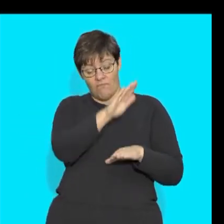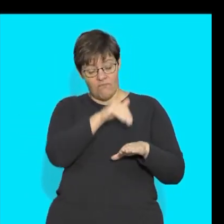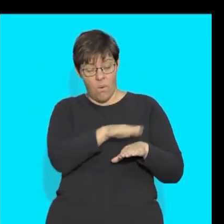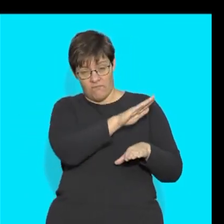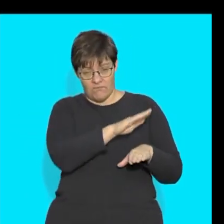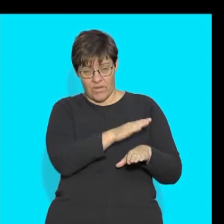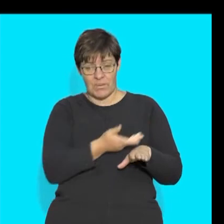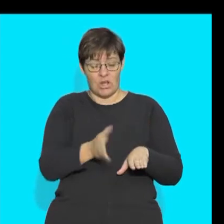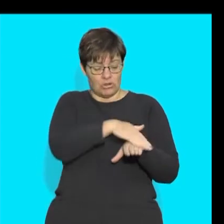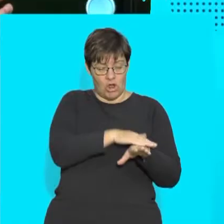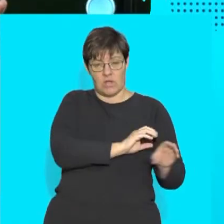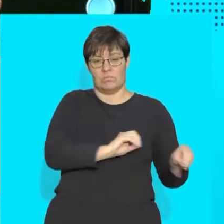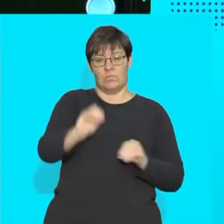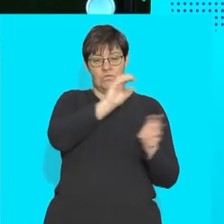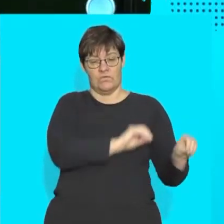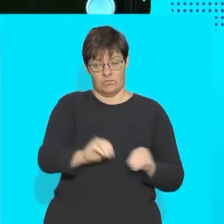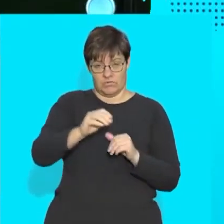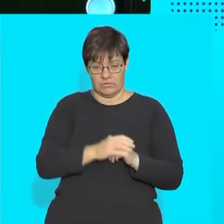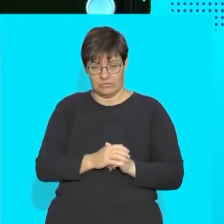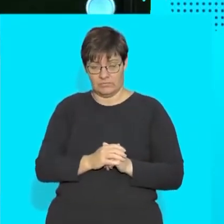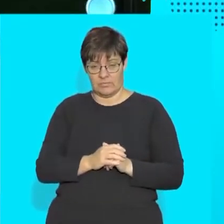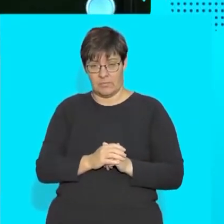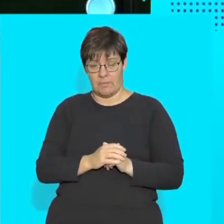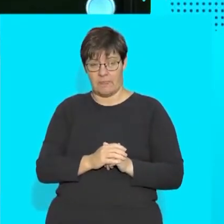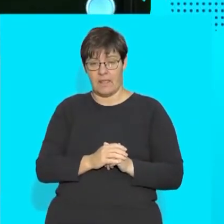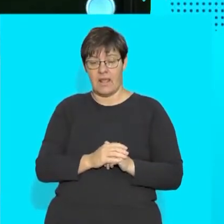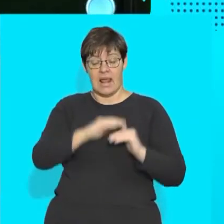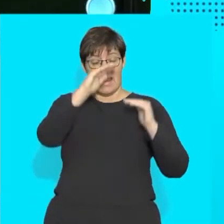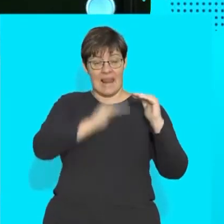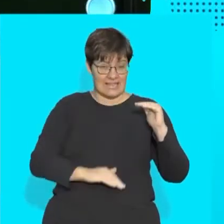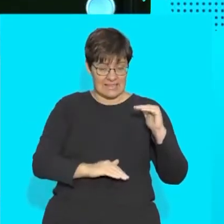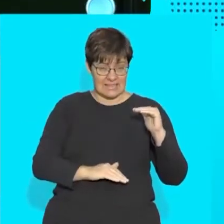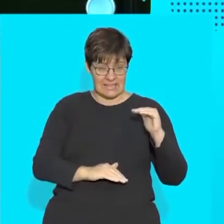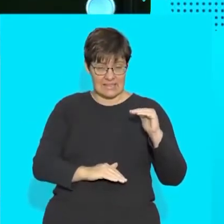a charge that's moving. So if we have less charge